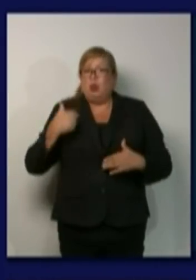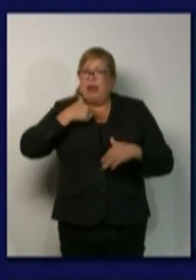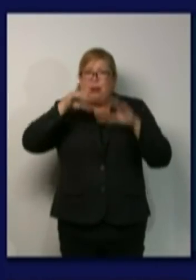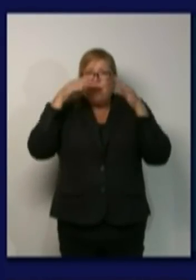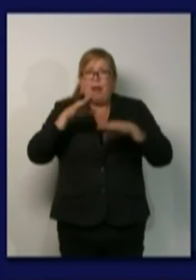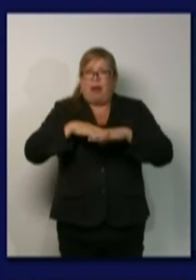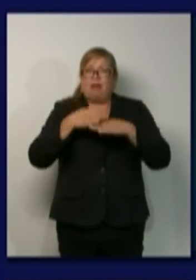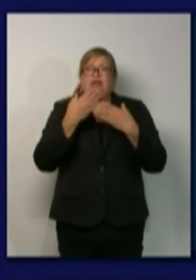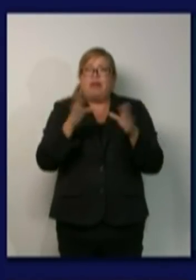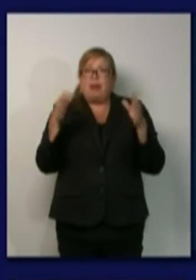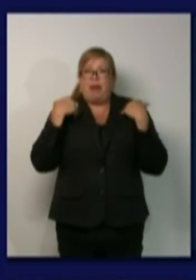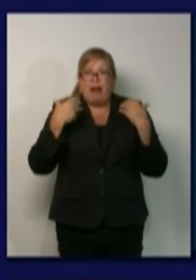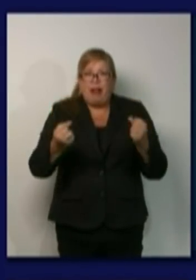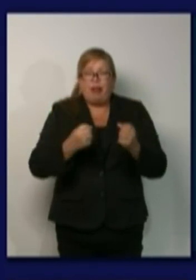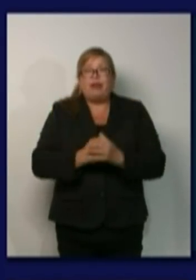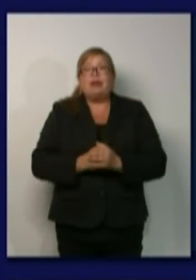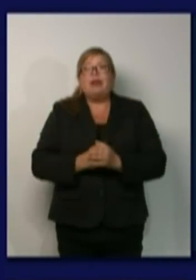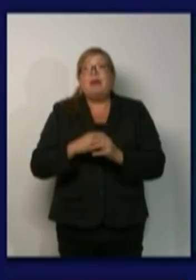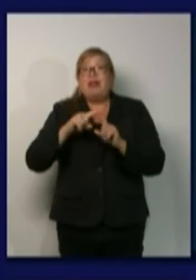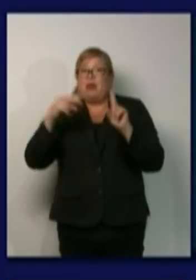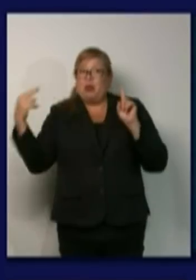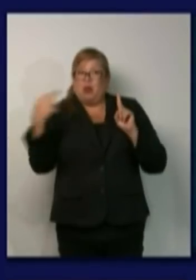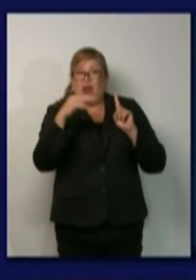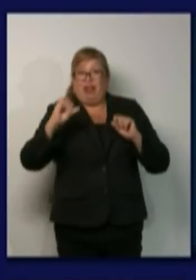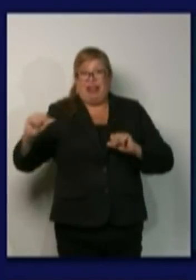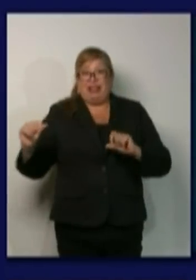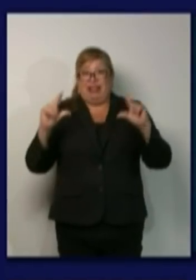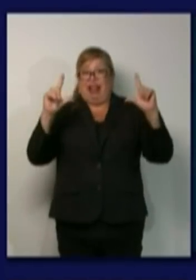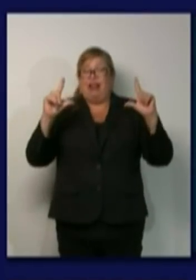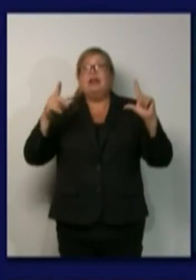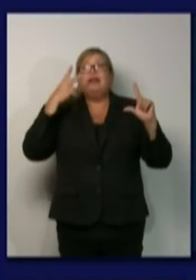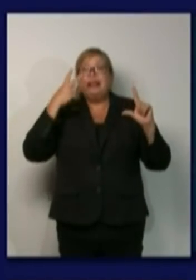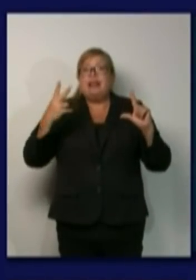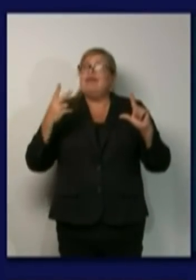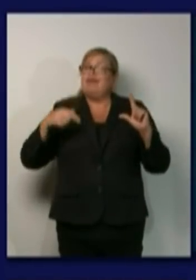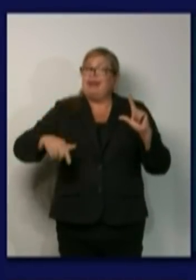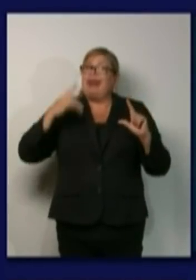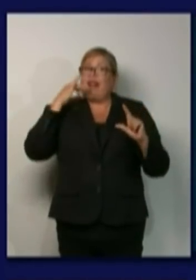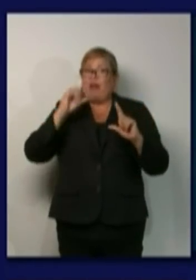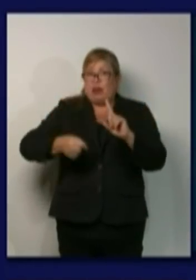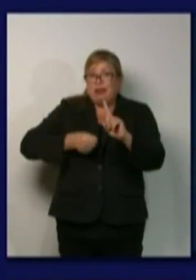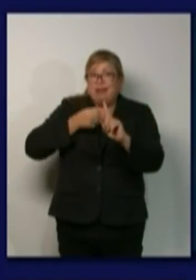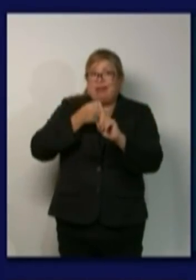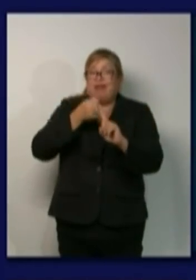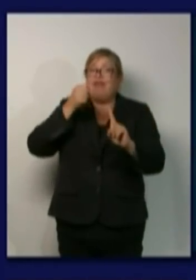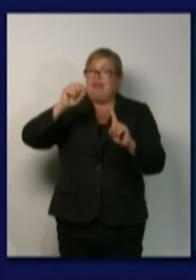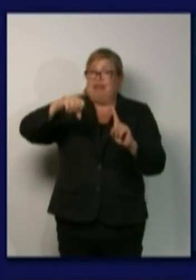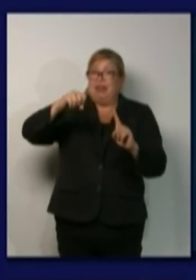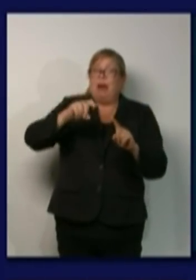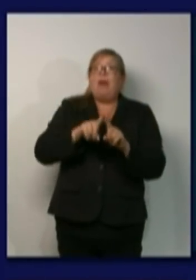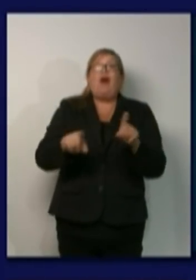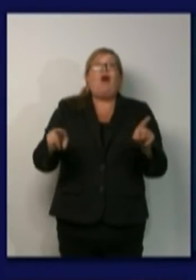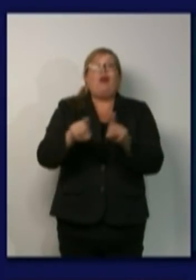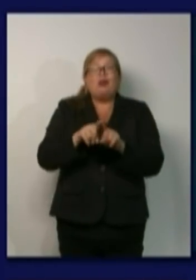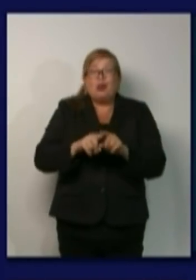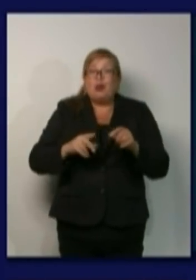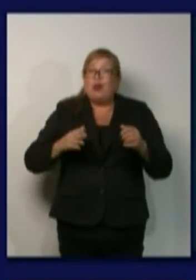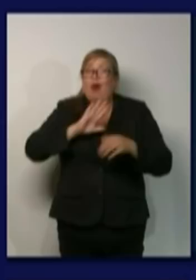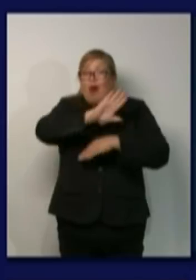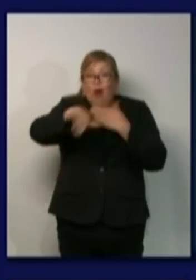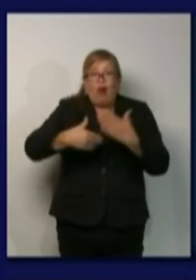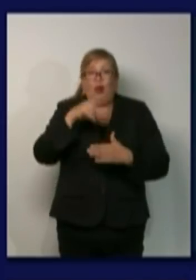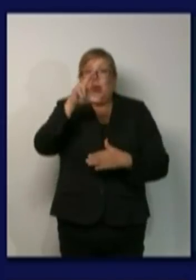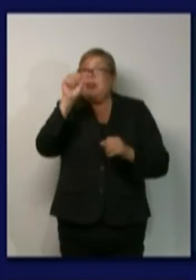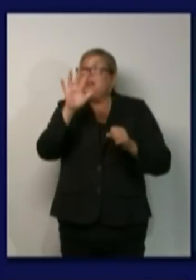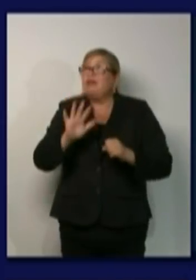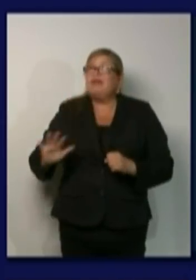from this slide, not only was the state of California impacted by what was to come, but the entire